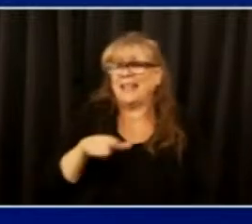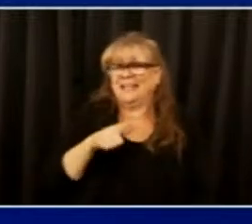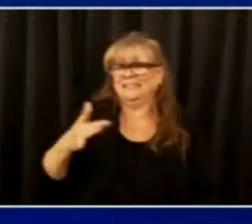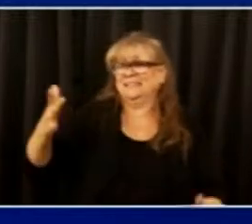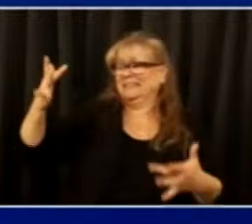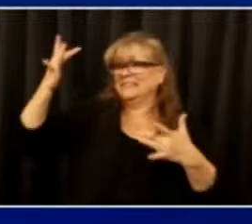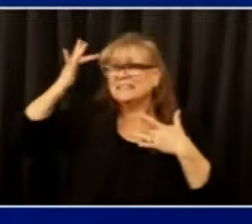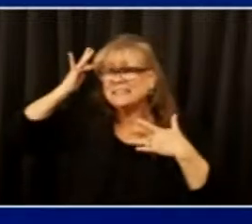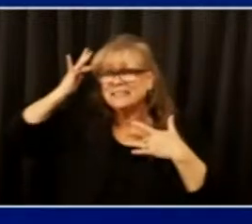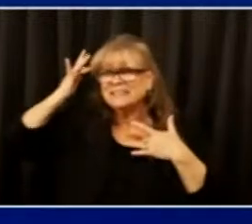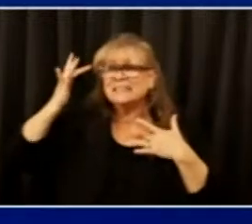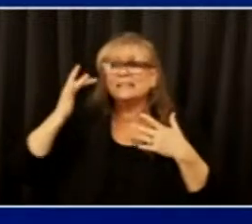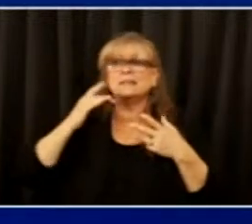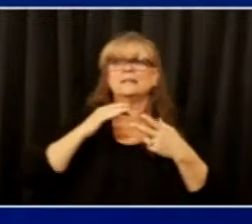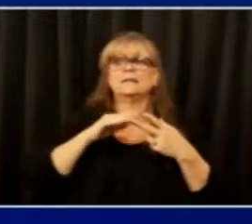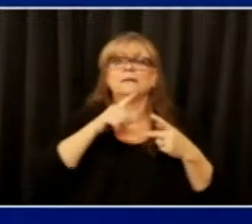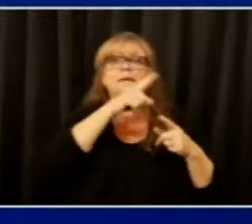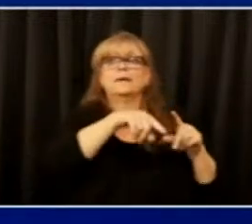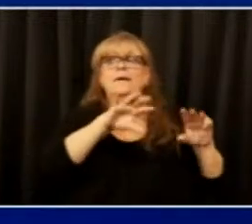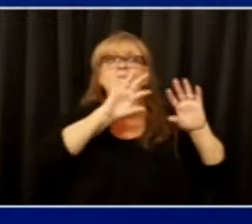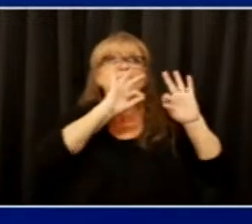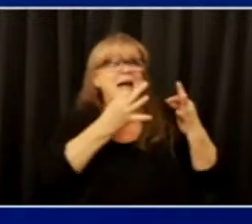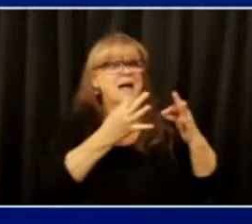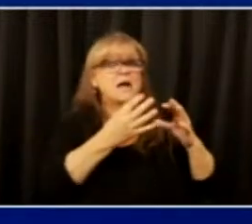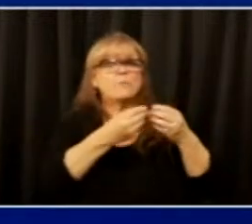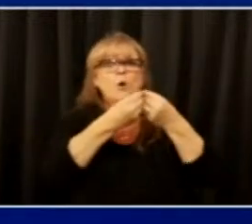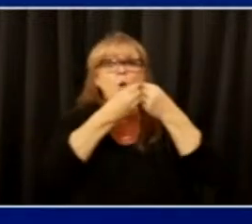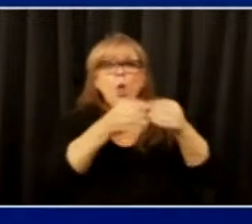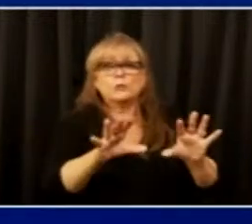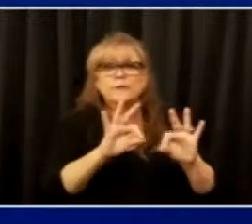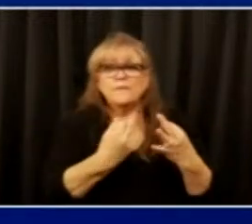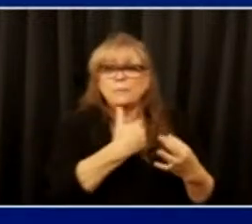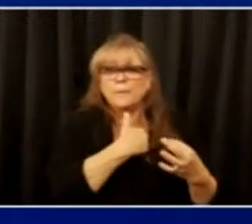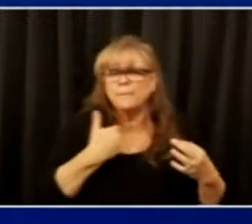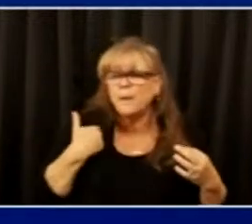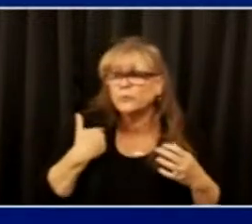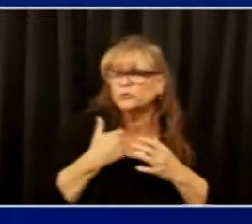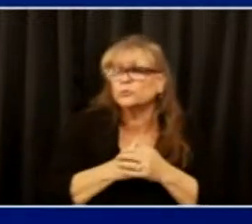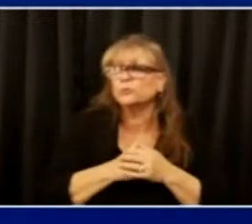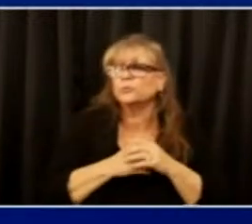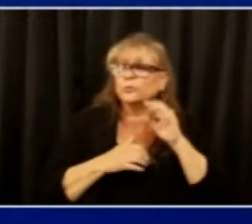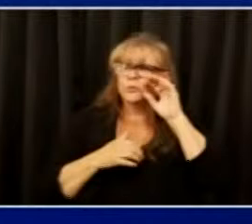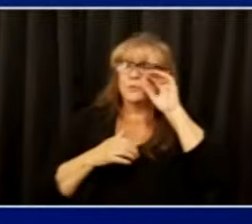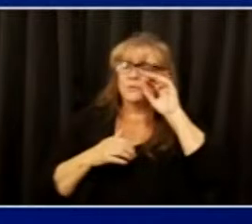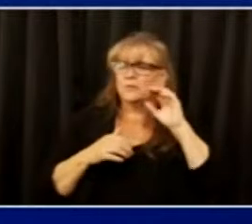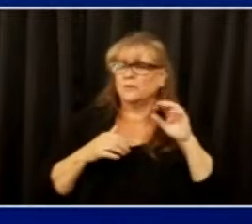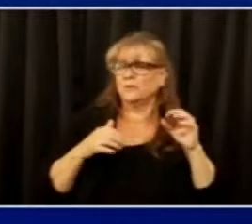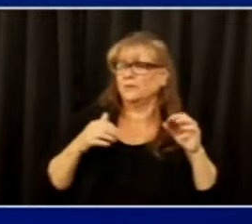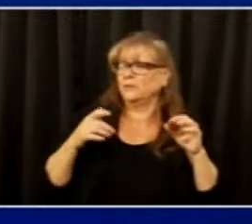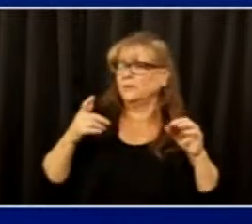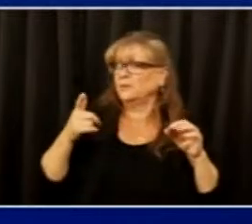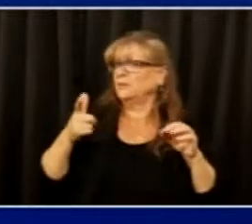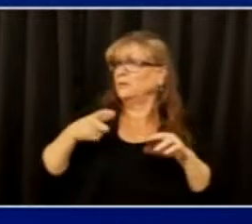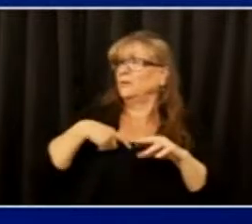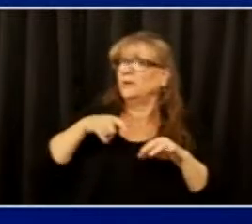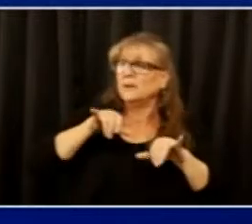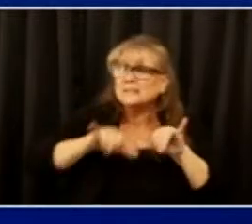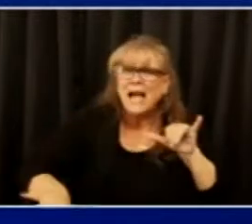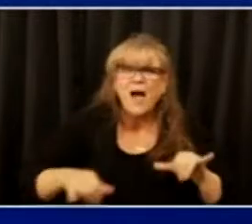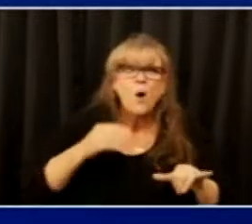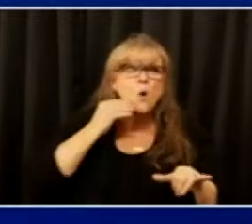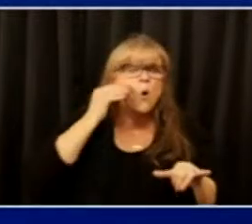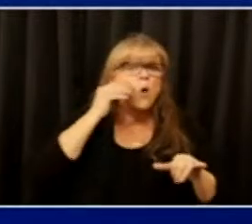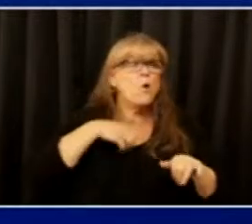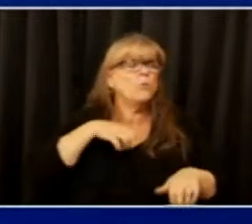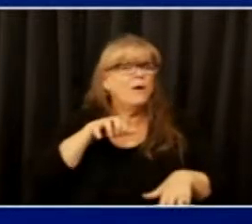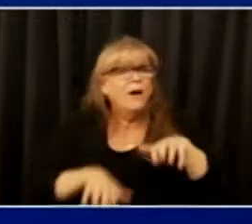with the loss of loved ones, have battled missed school, navigating online learning, and have endured a lot of mental